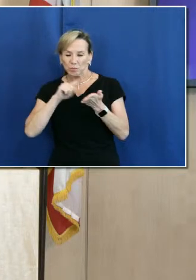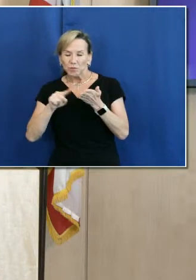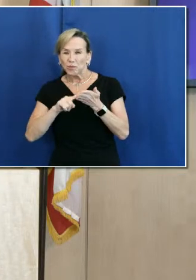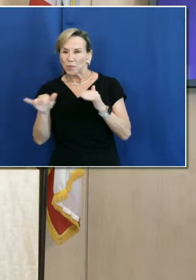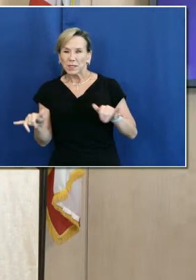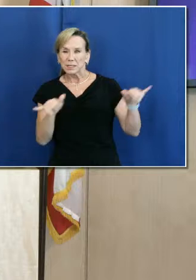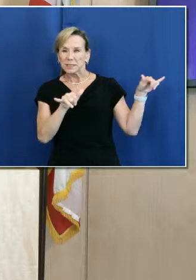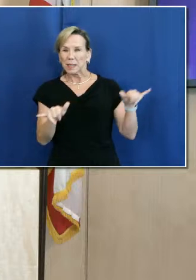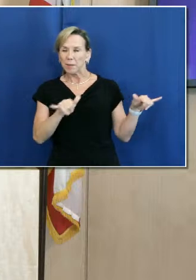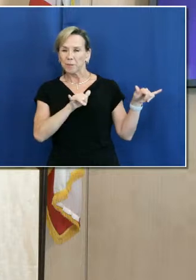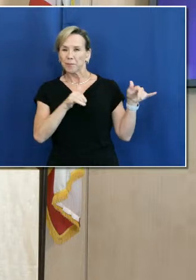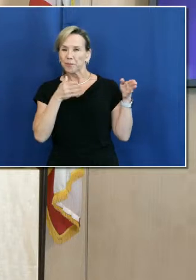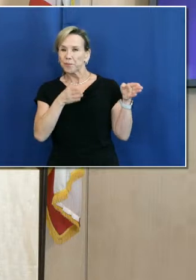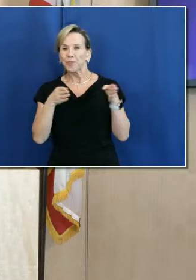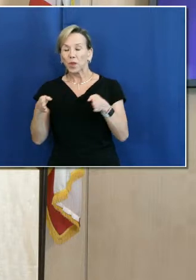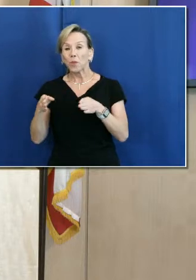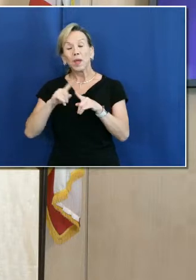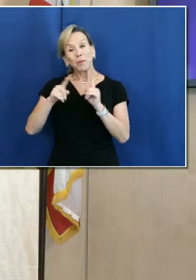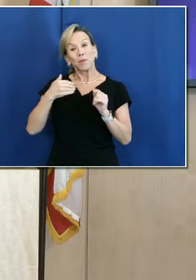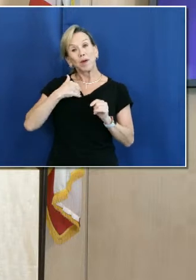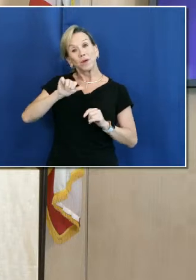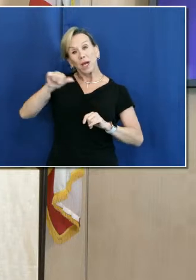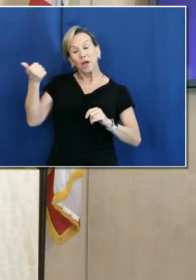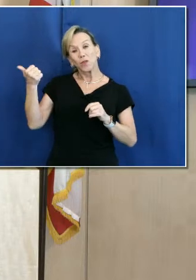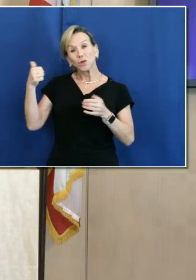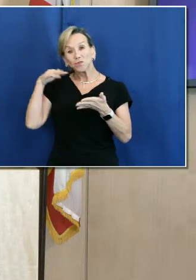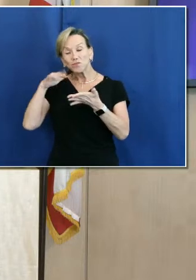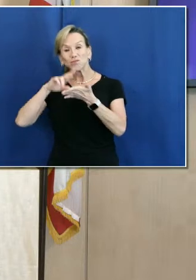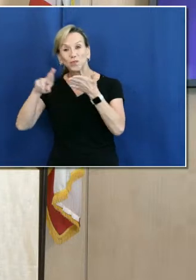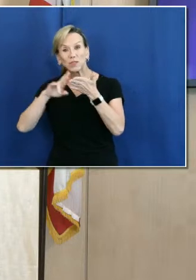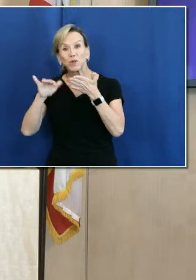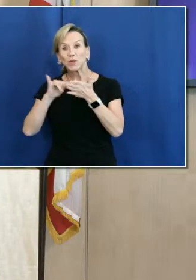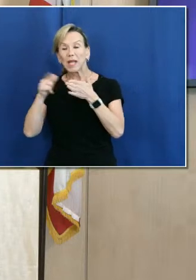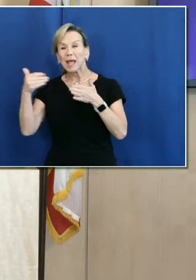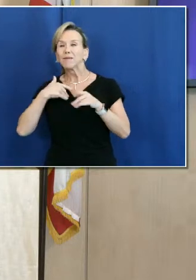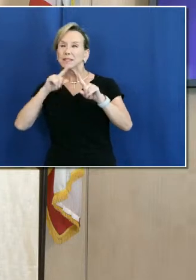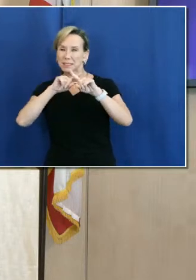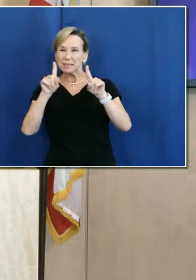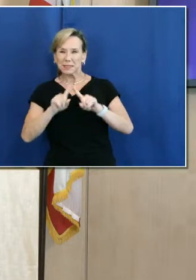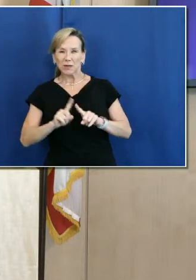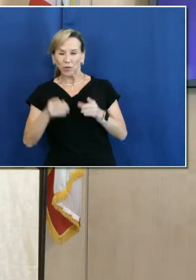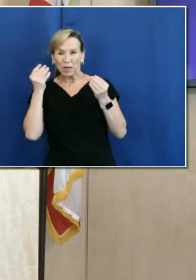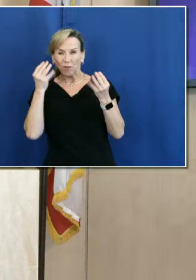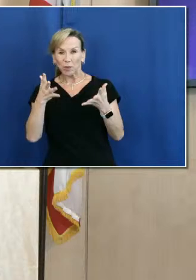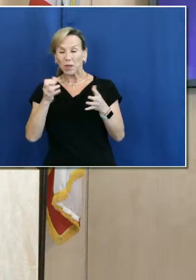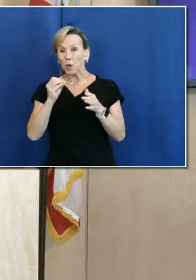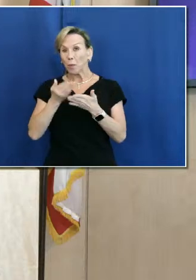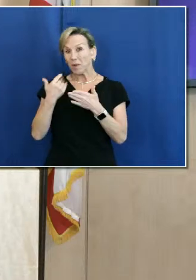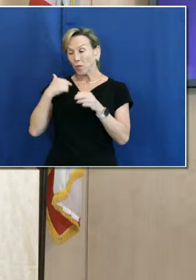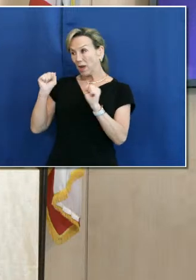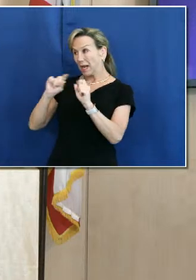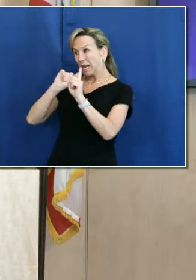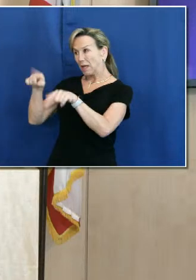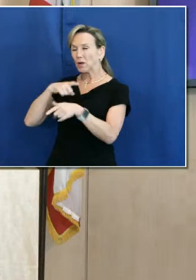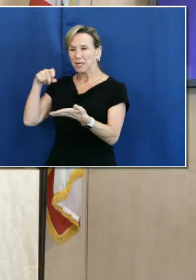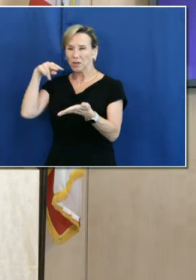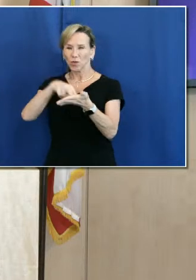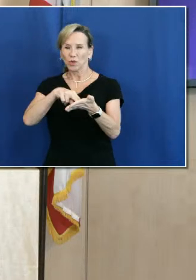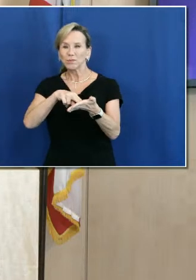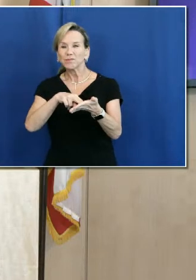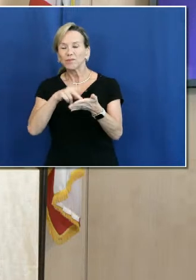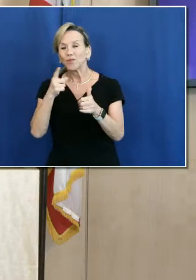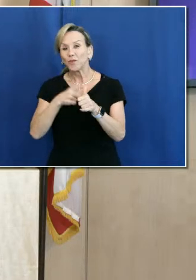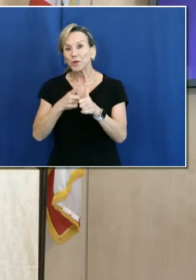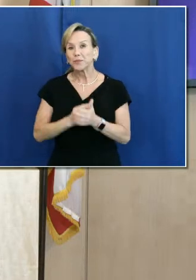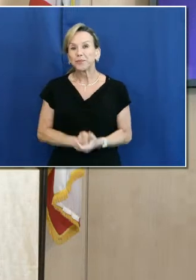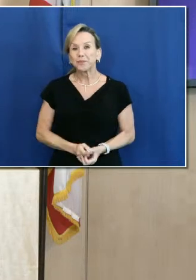actually show different information. So I would have to review the study before making any comment on it. Okay,